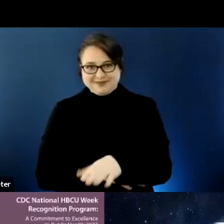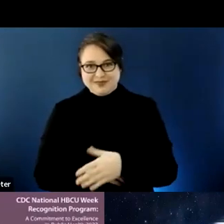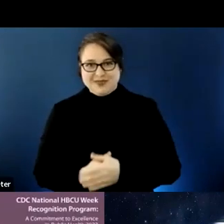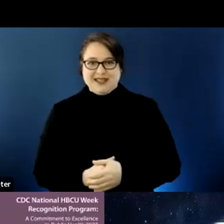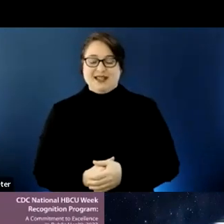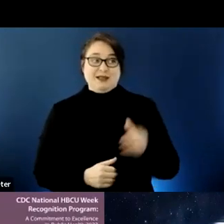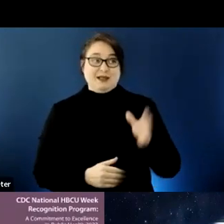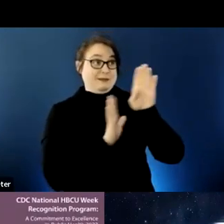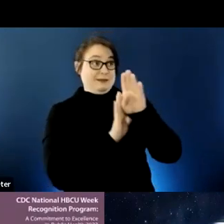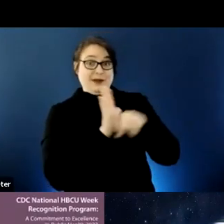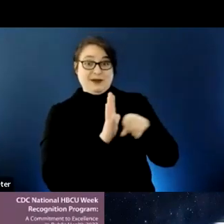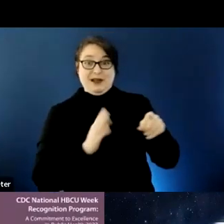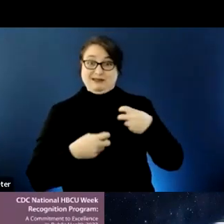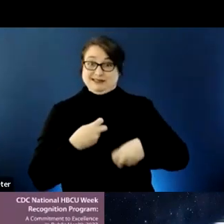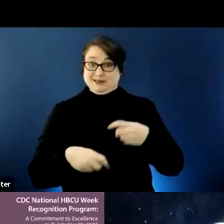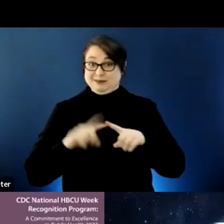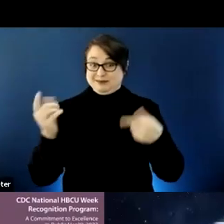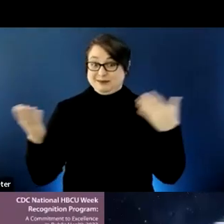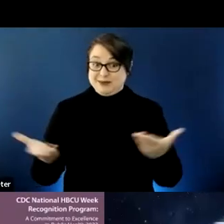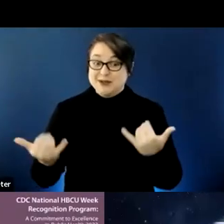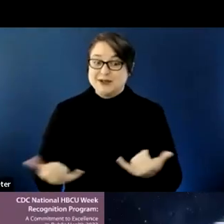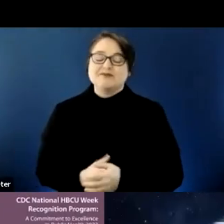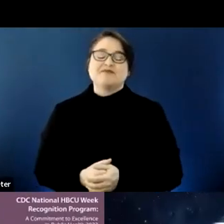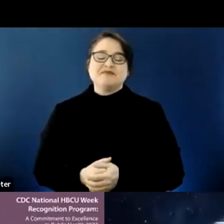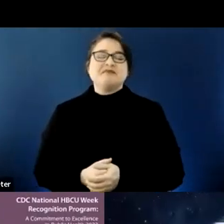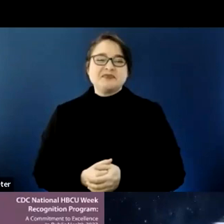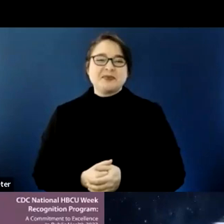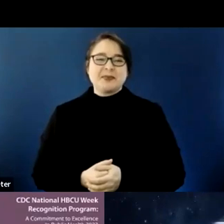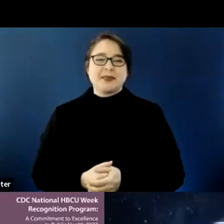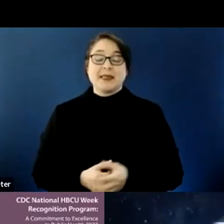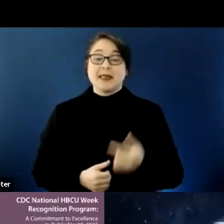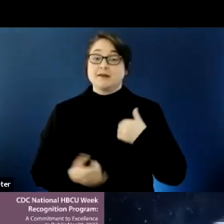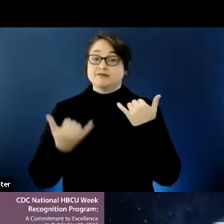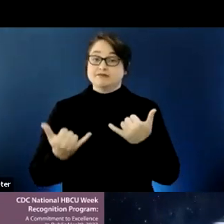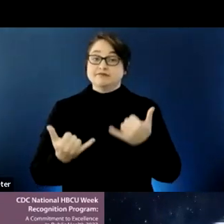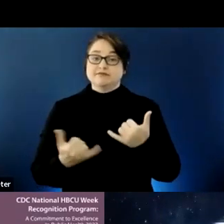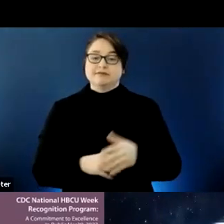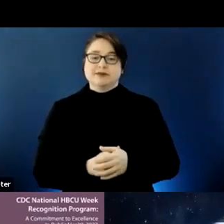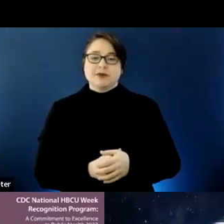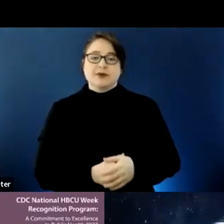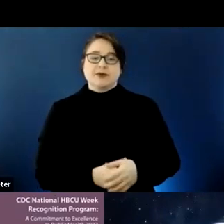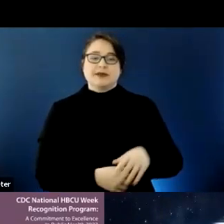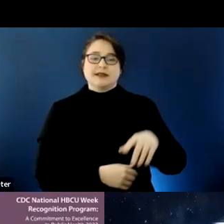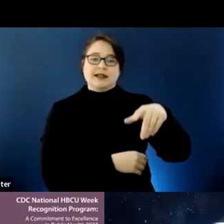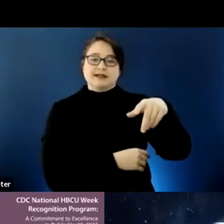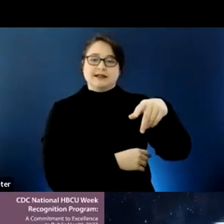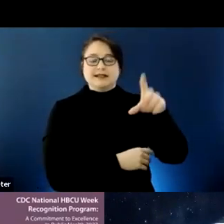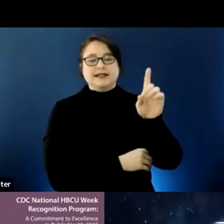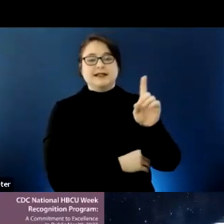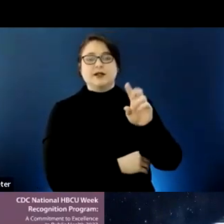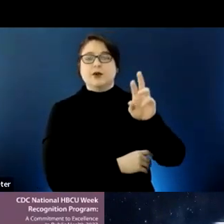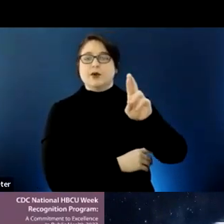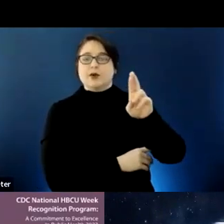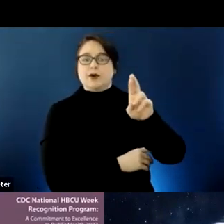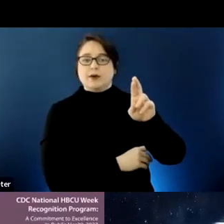background, but I'm here now. Yes. I am currently a DRPH student in the school at the